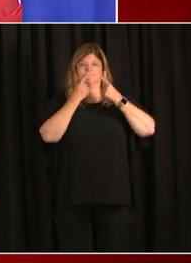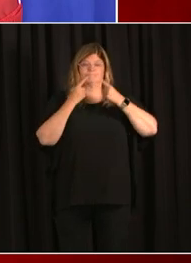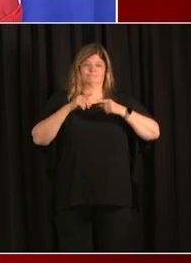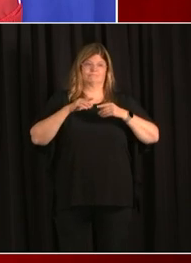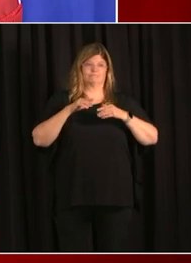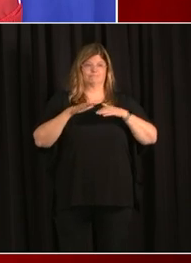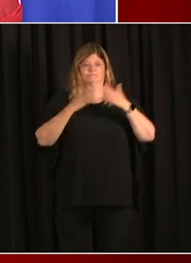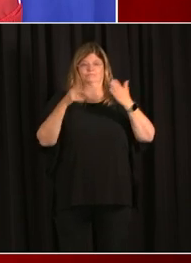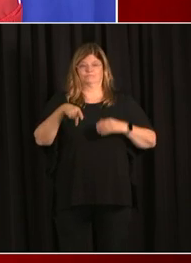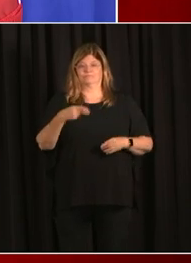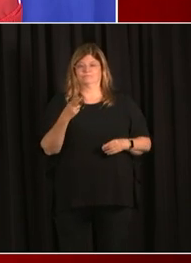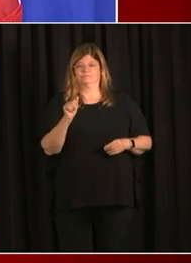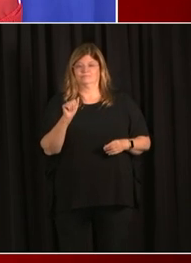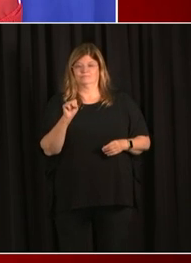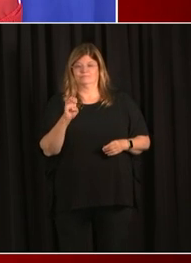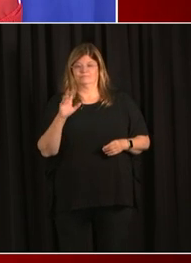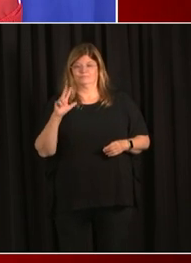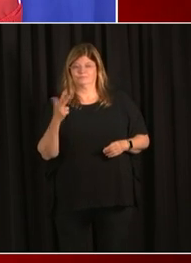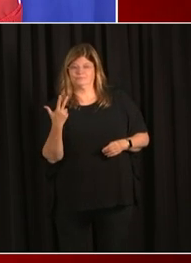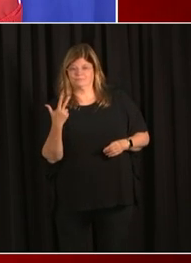Well, as we have said,